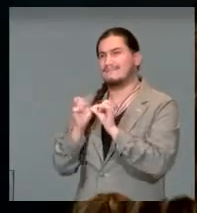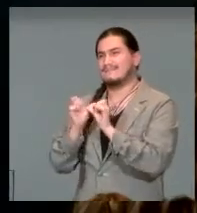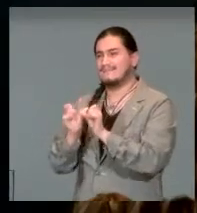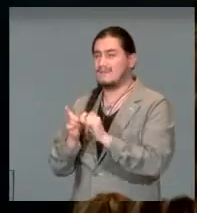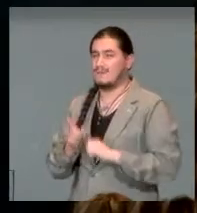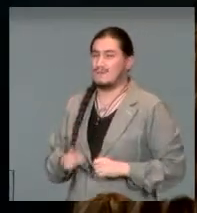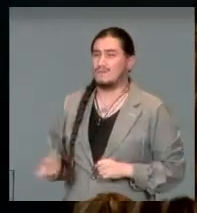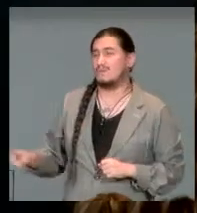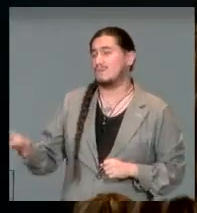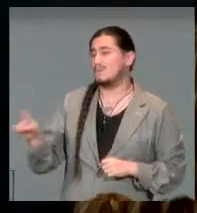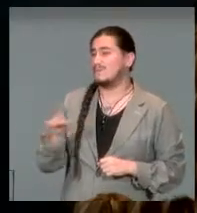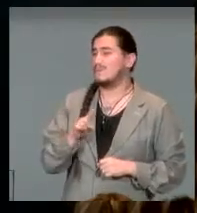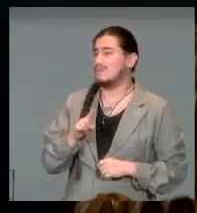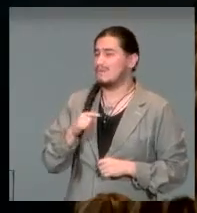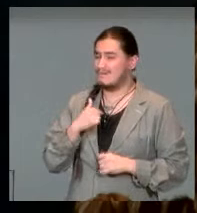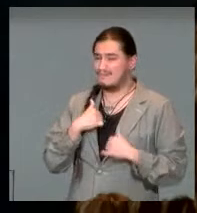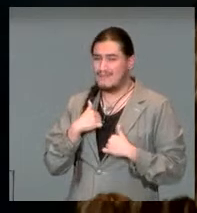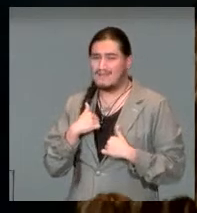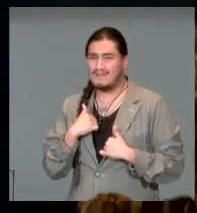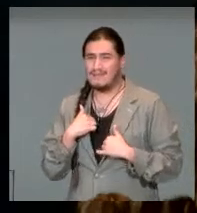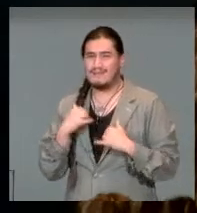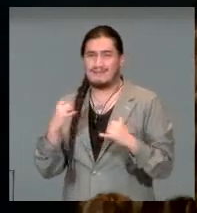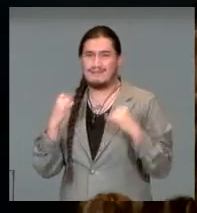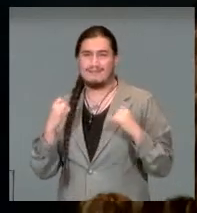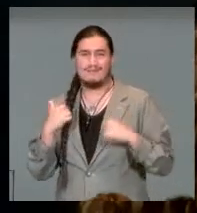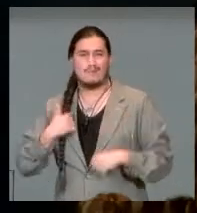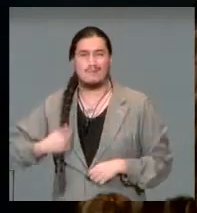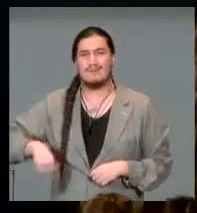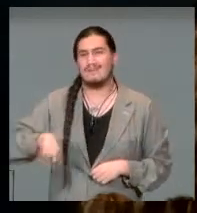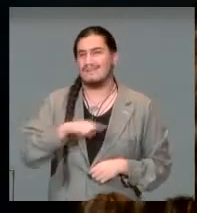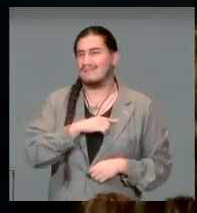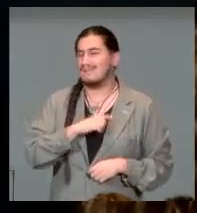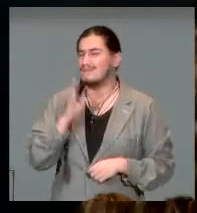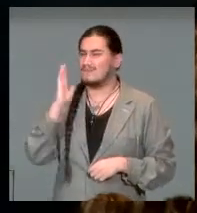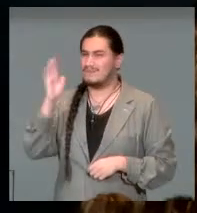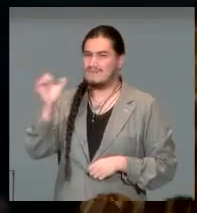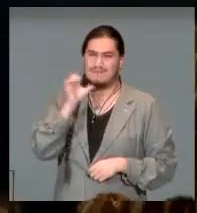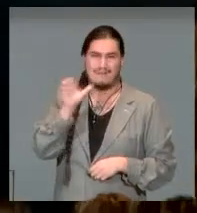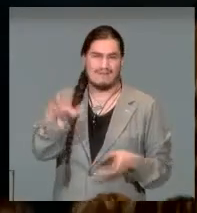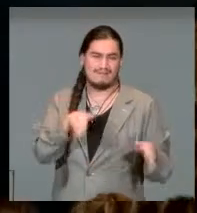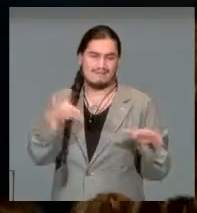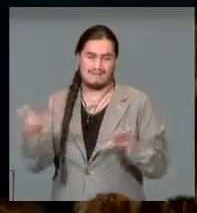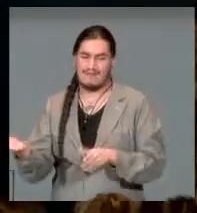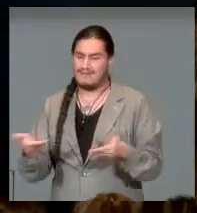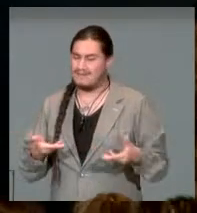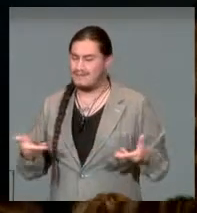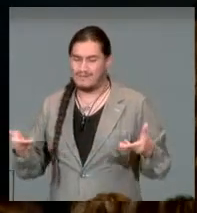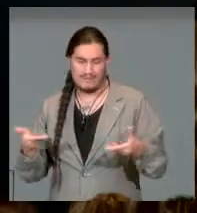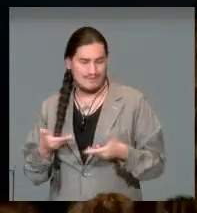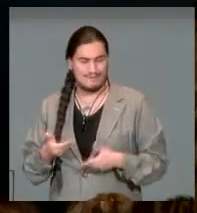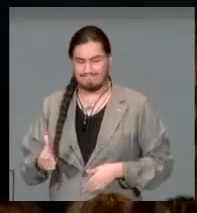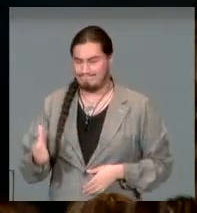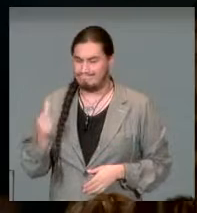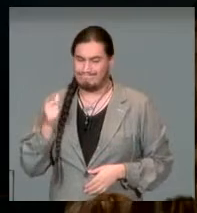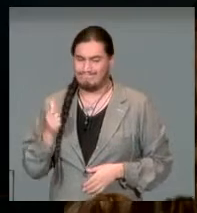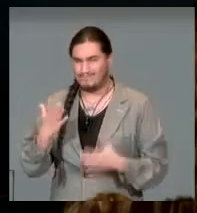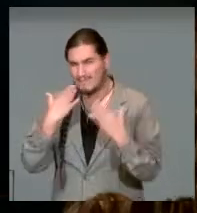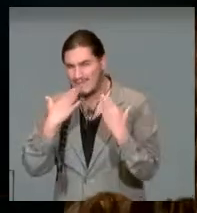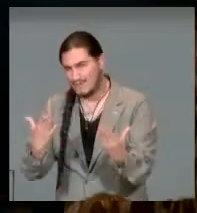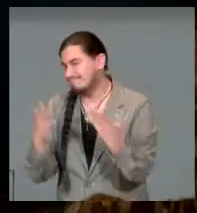you, I, we will not die here. Hope, thank